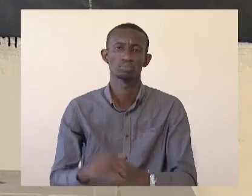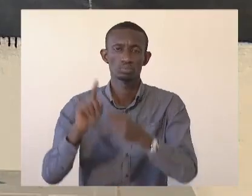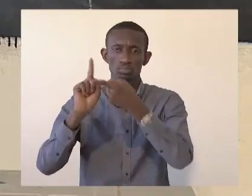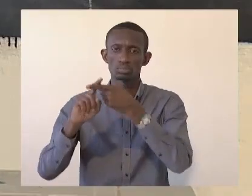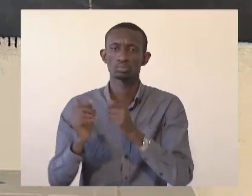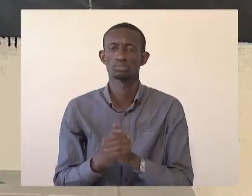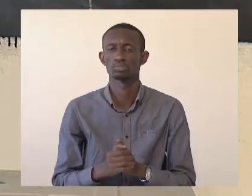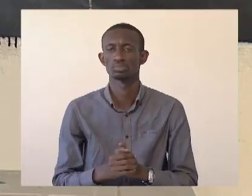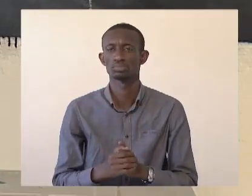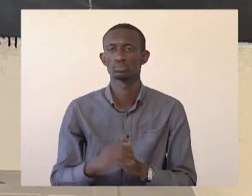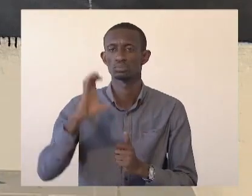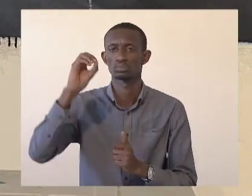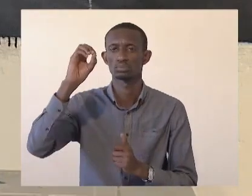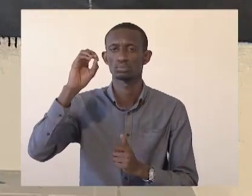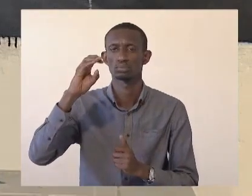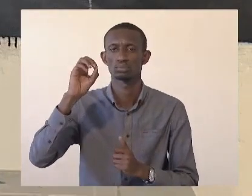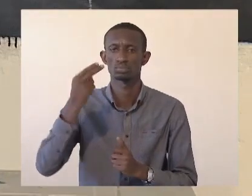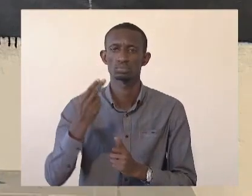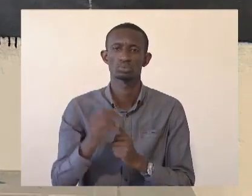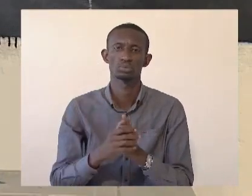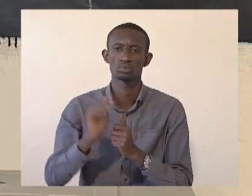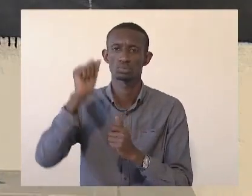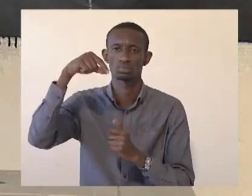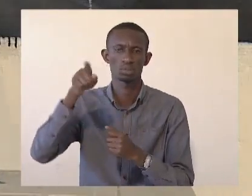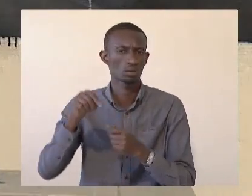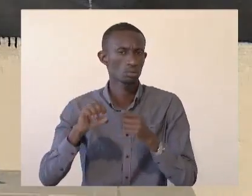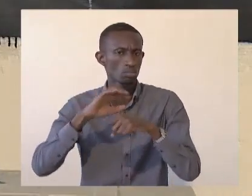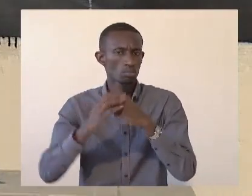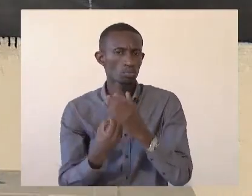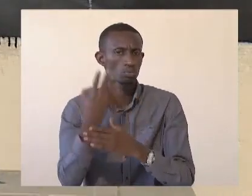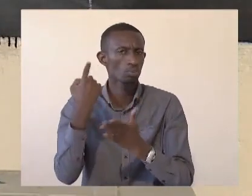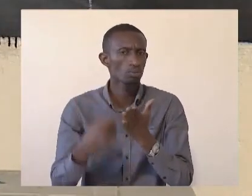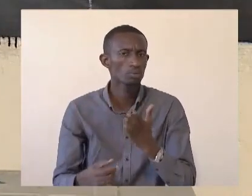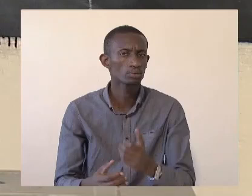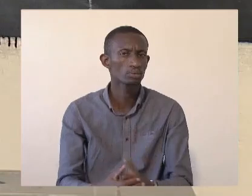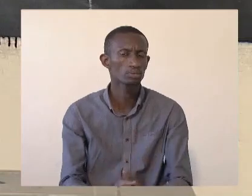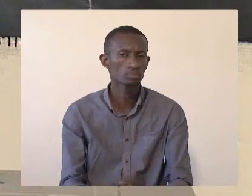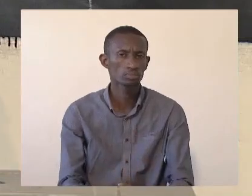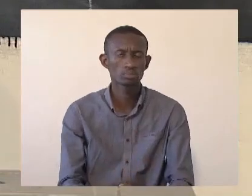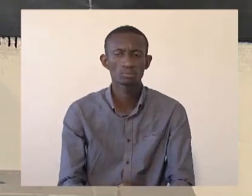plus carbon dioxide. What will be produced?